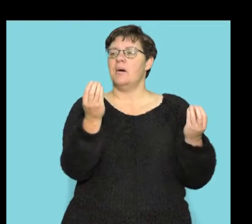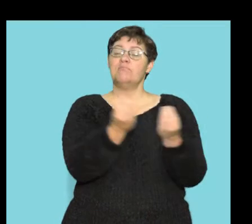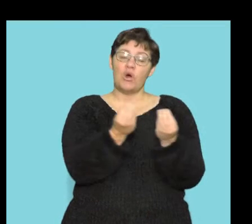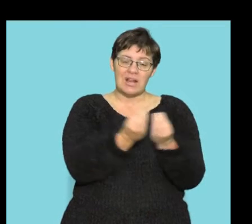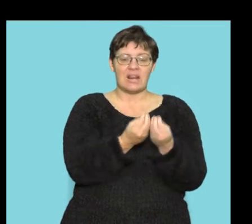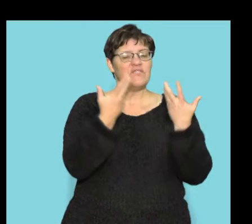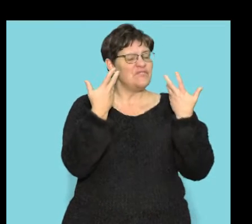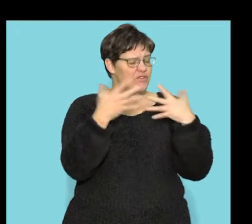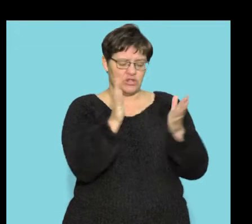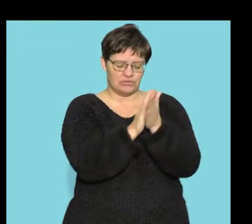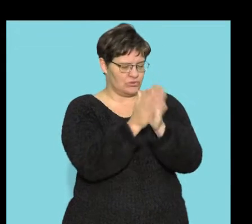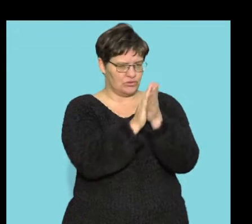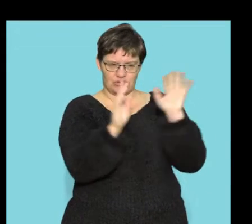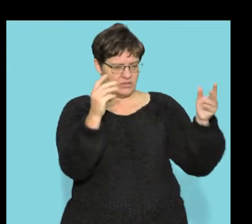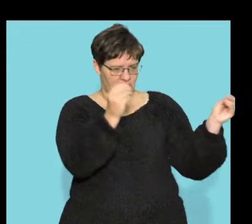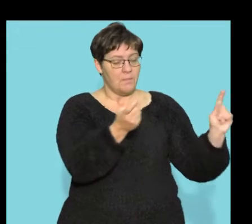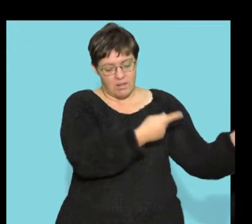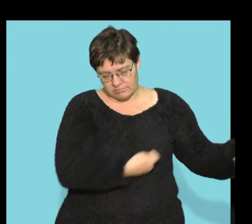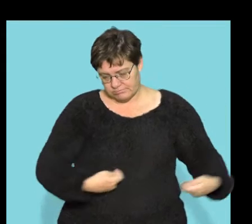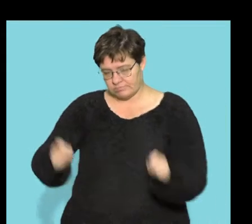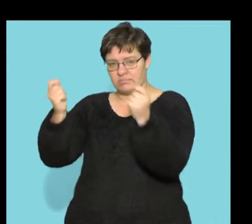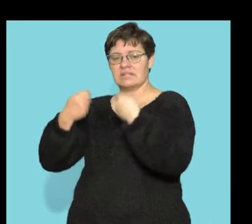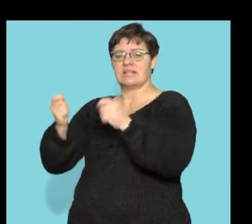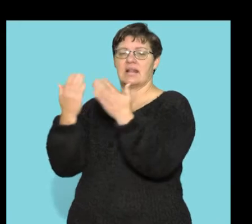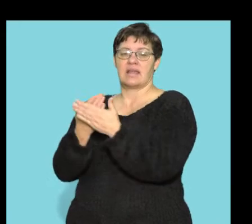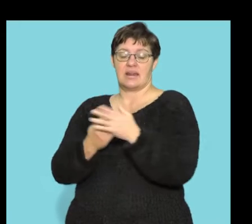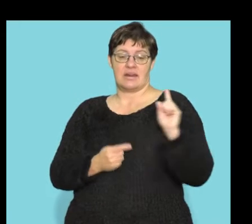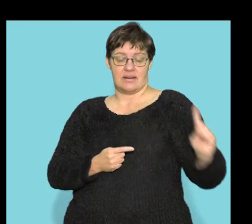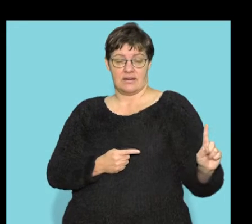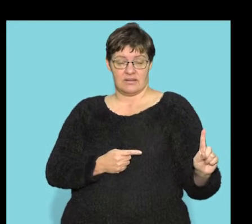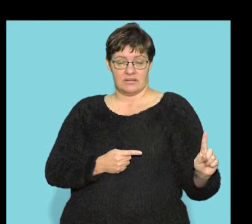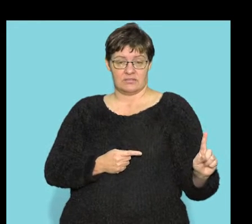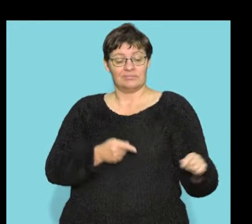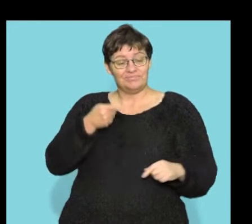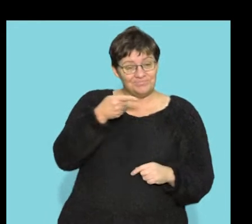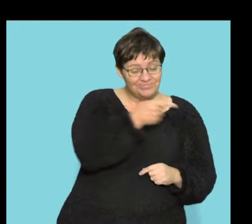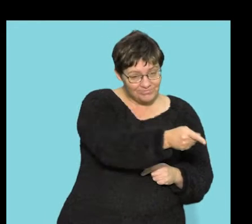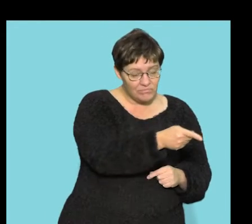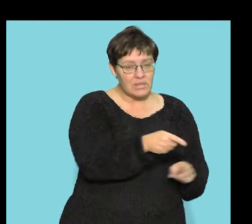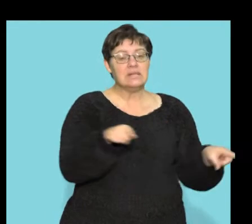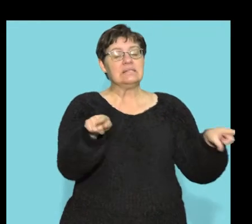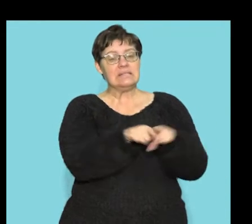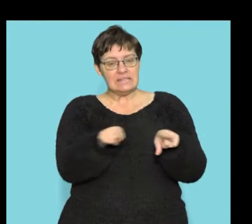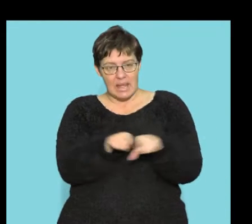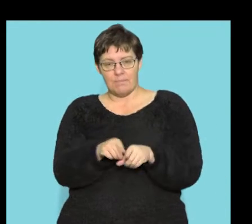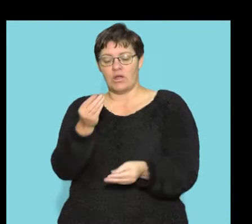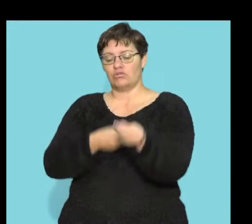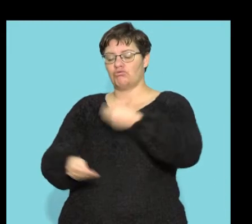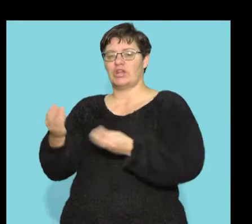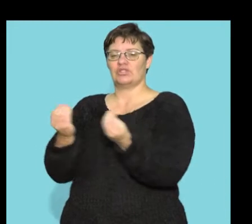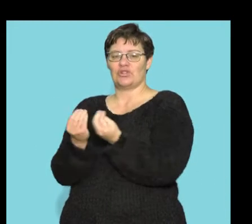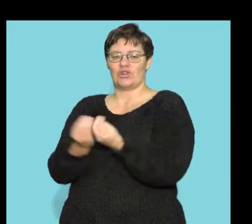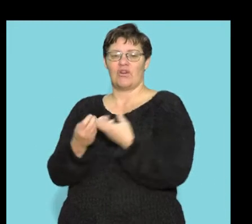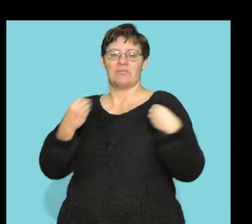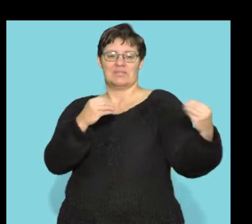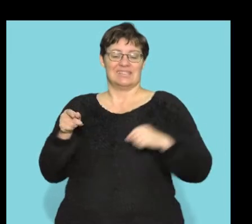products that are completely finished and are ready for sale. In other words, these goods are the same as the trading stock of